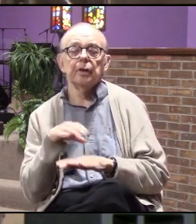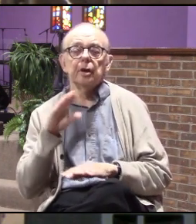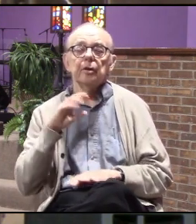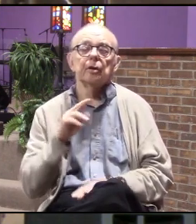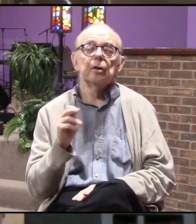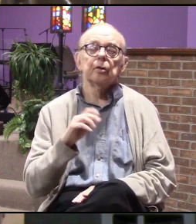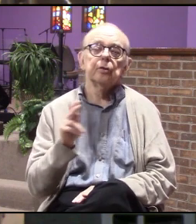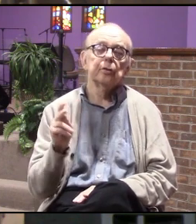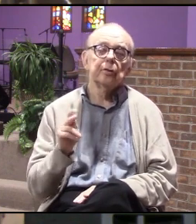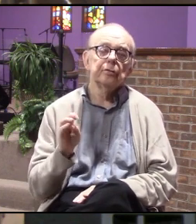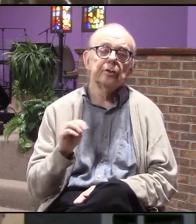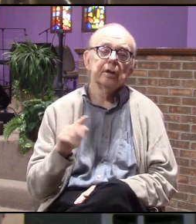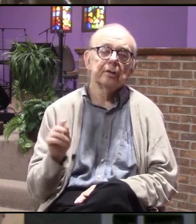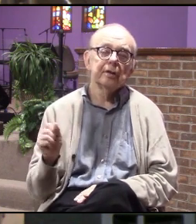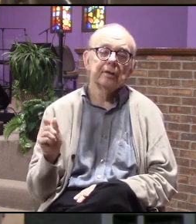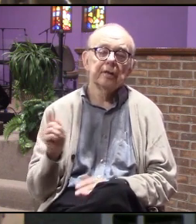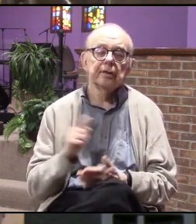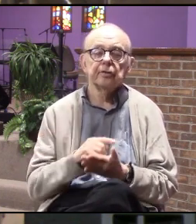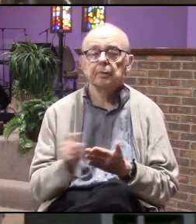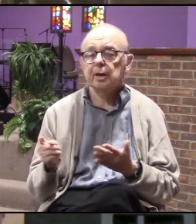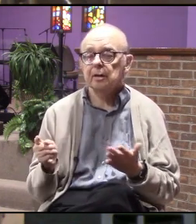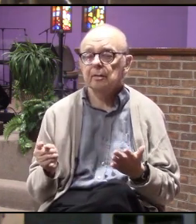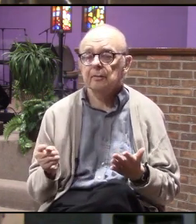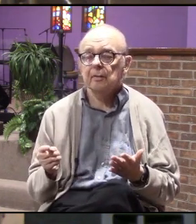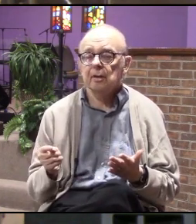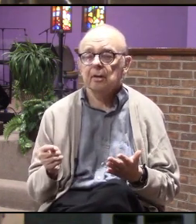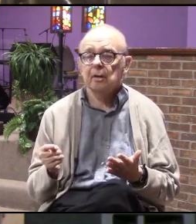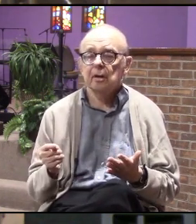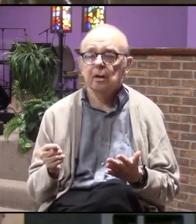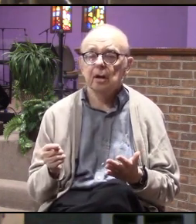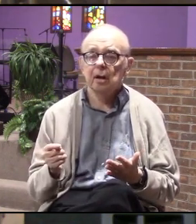And then just this week,